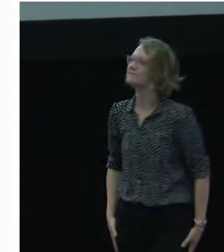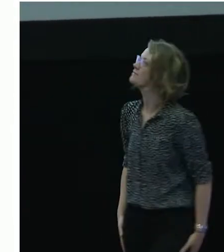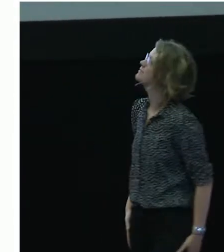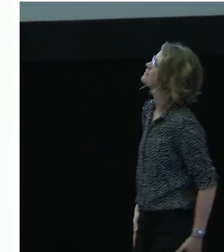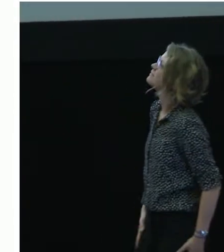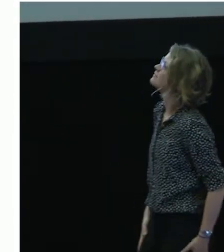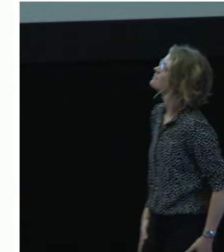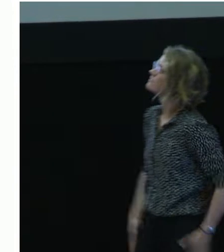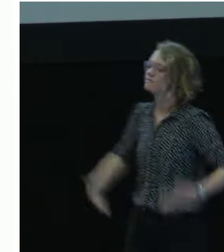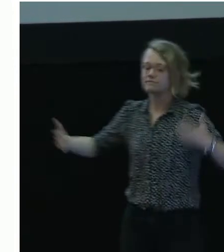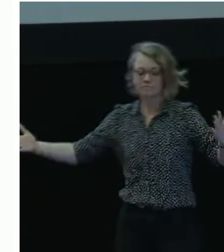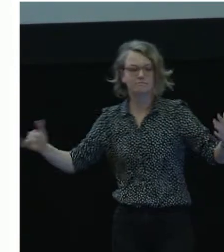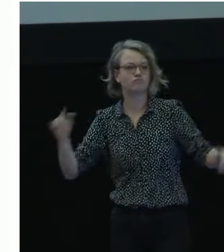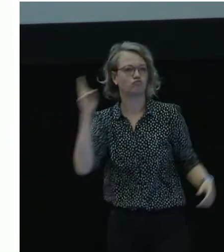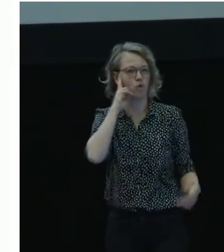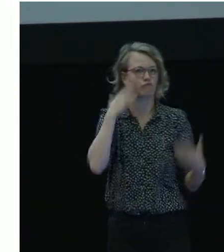same letter.